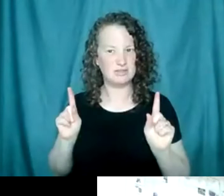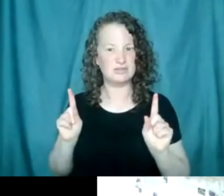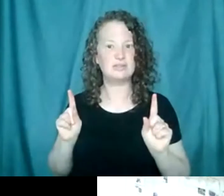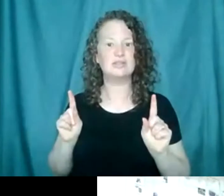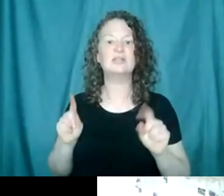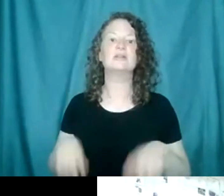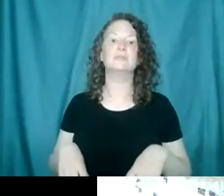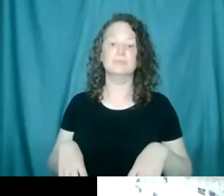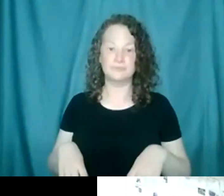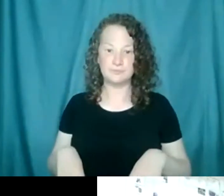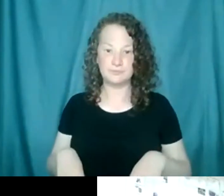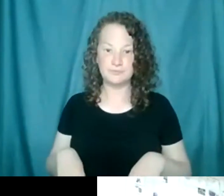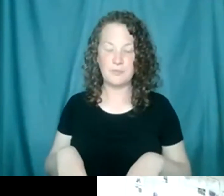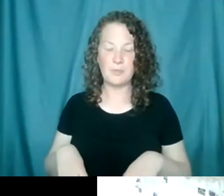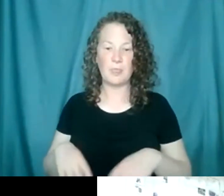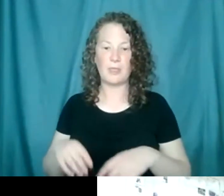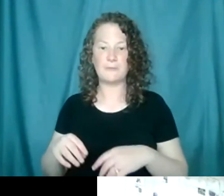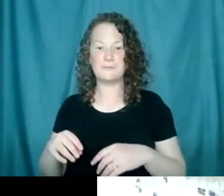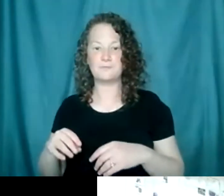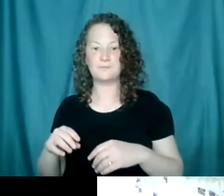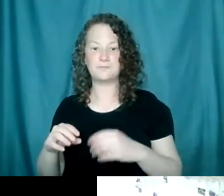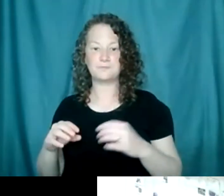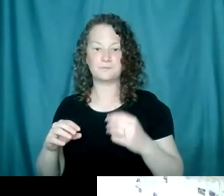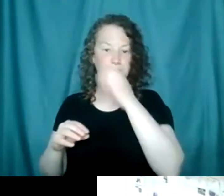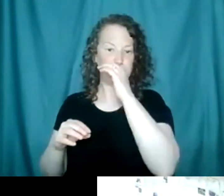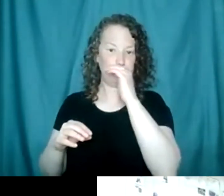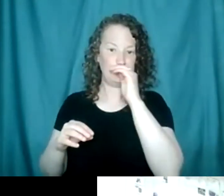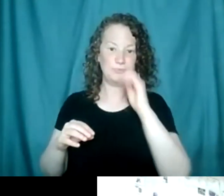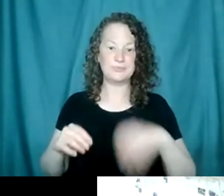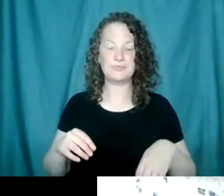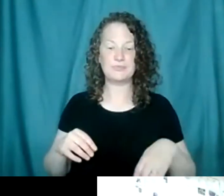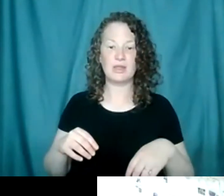own biofilms as more cells aggregate onto that location.